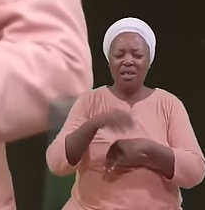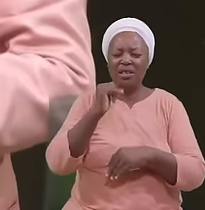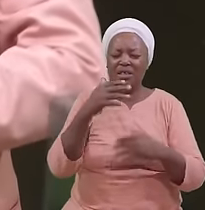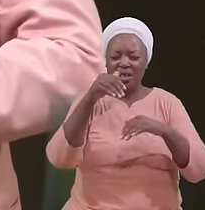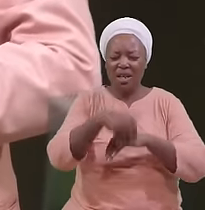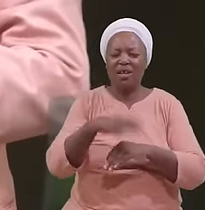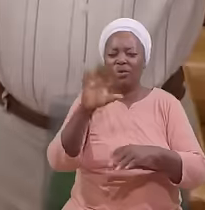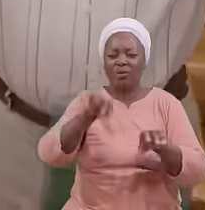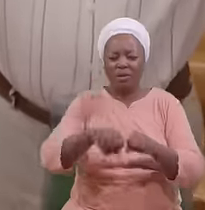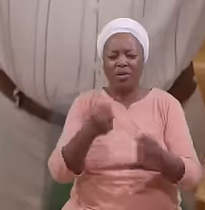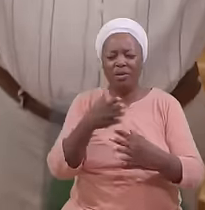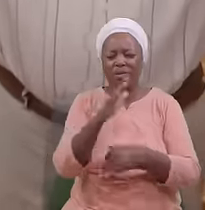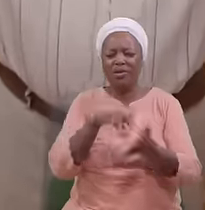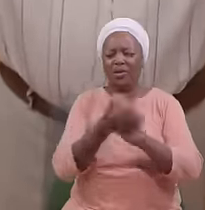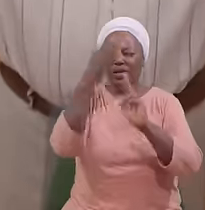of breakthrough.